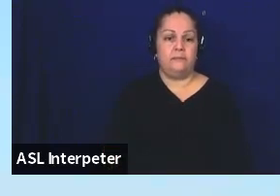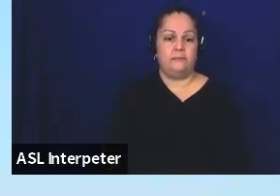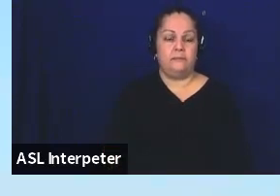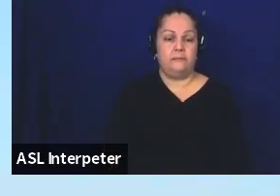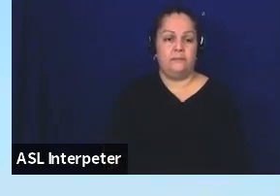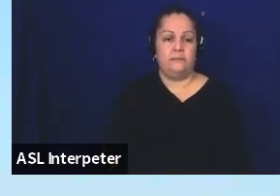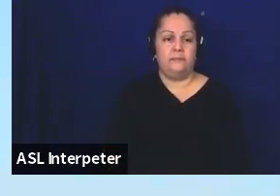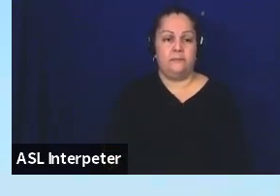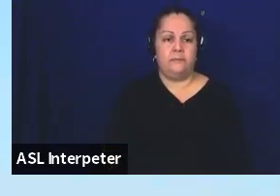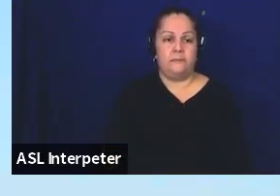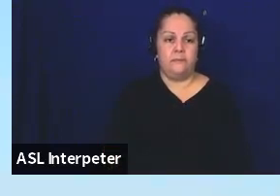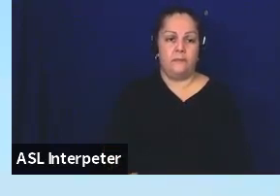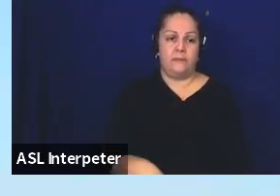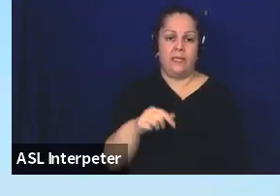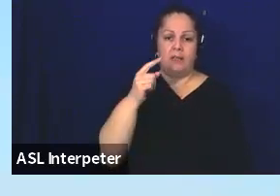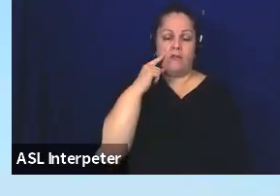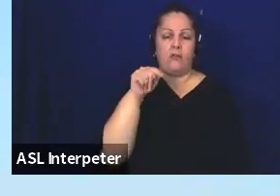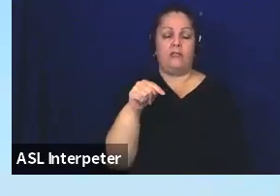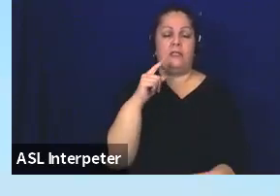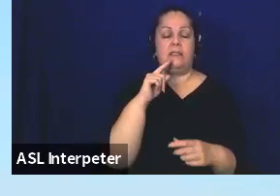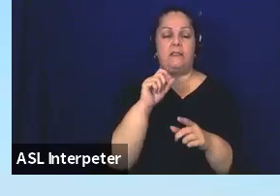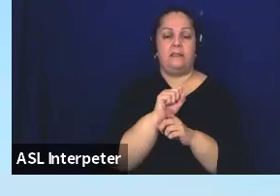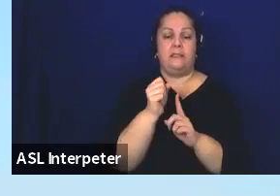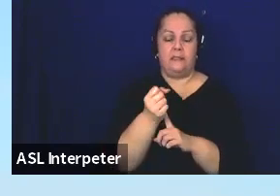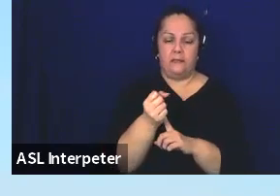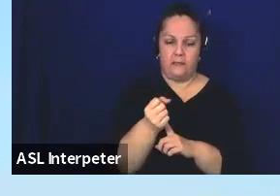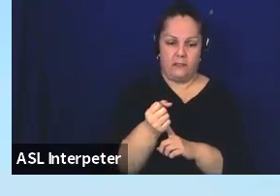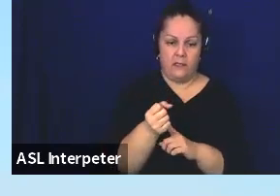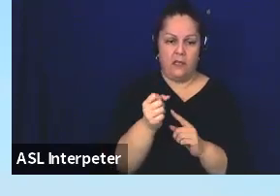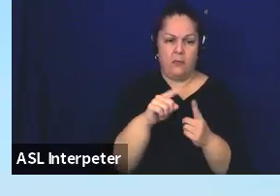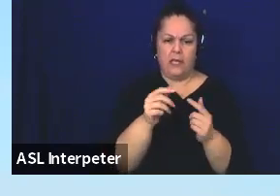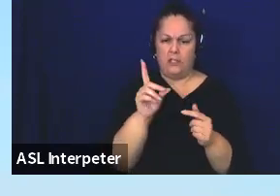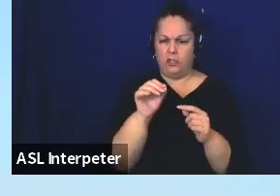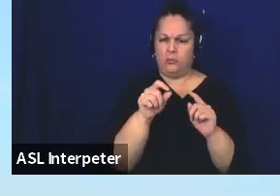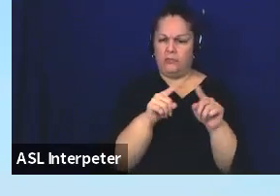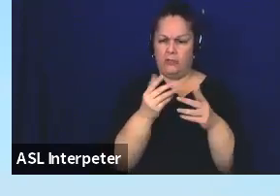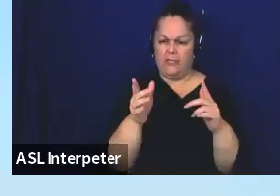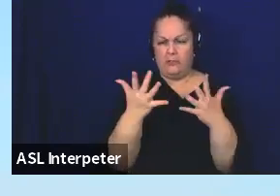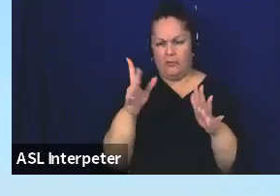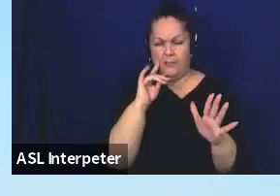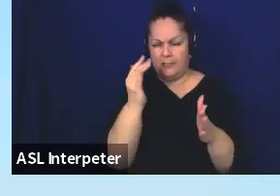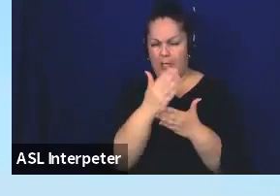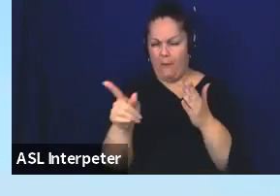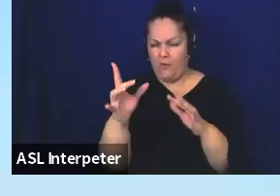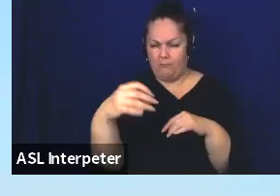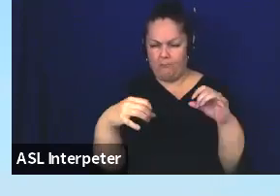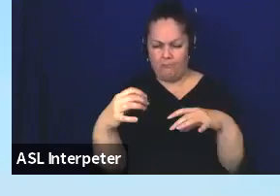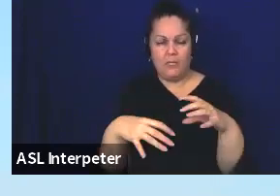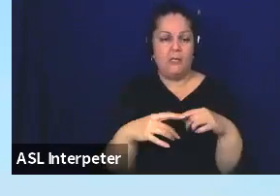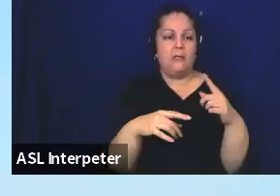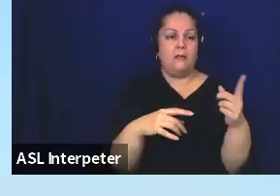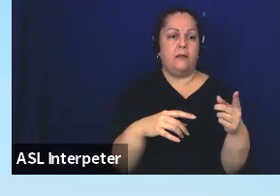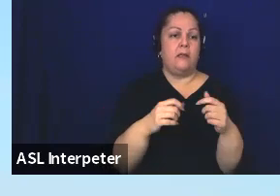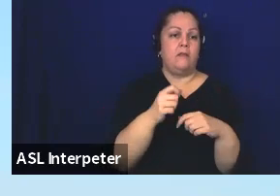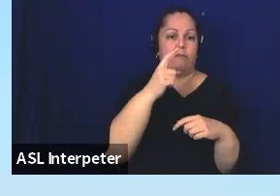So in addressing this case example, we can do a couple of things that folks have already identified. From a trauma-informed and